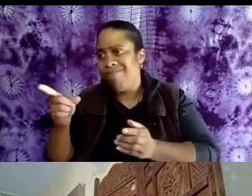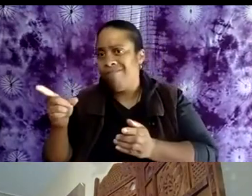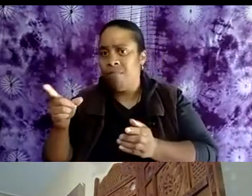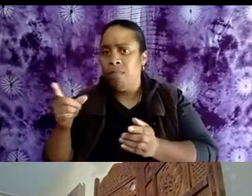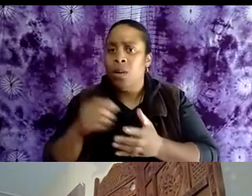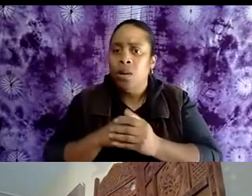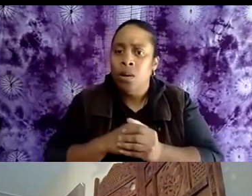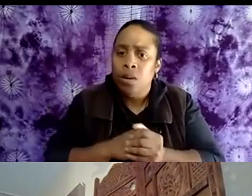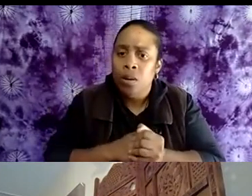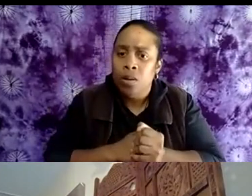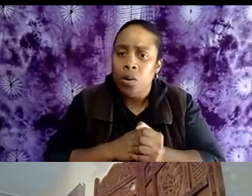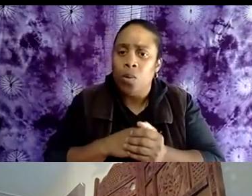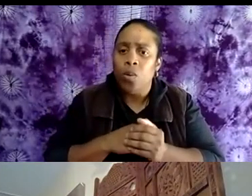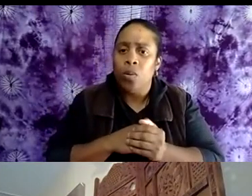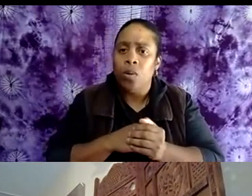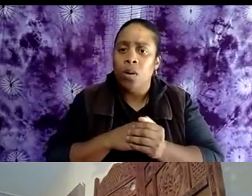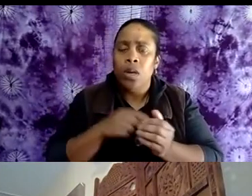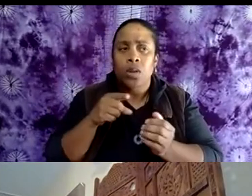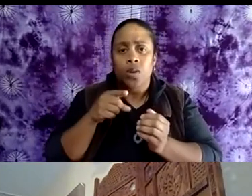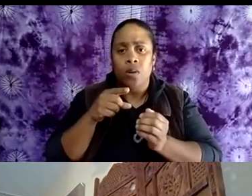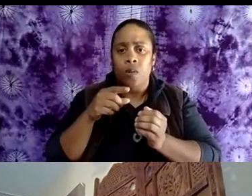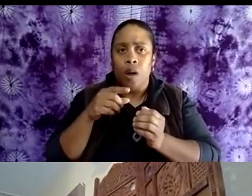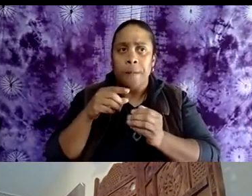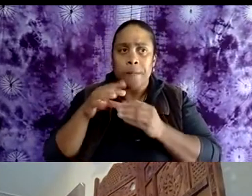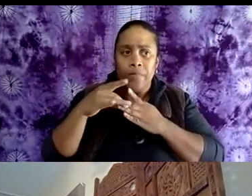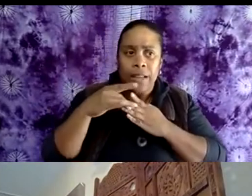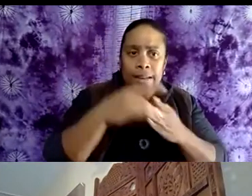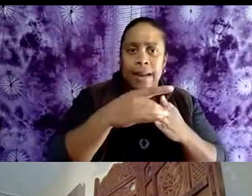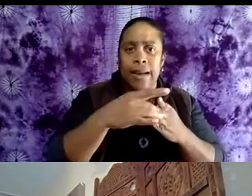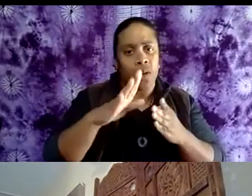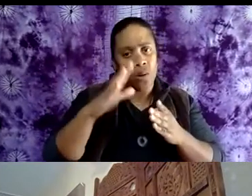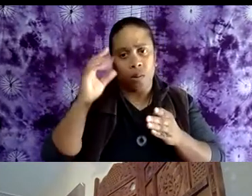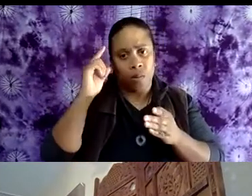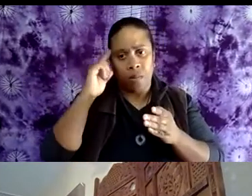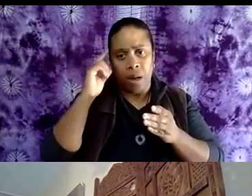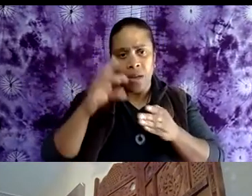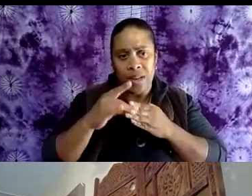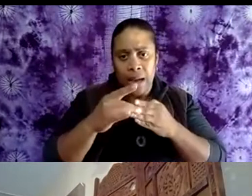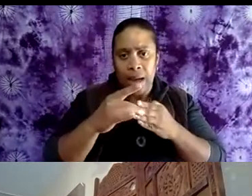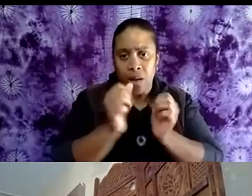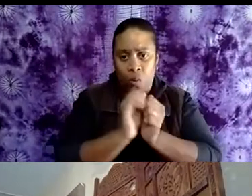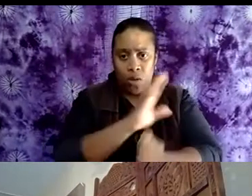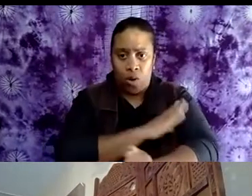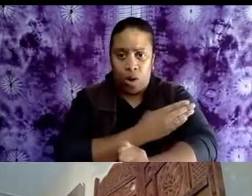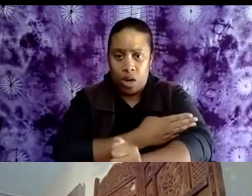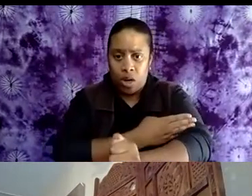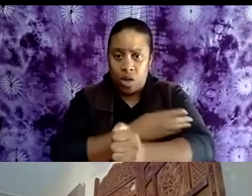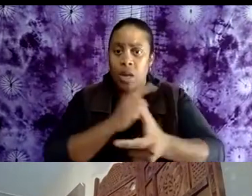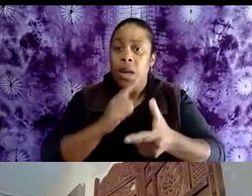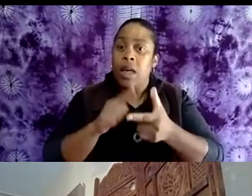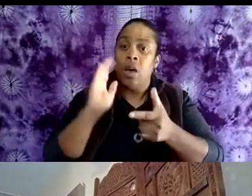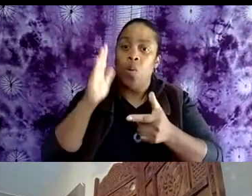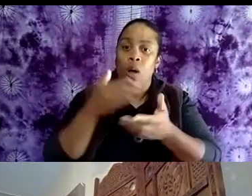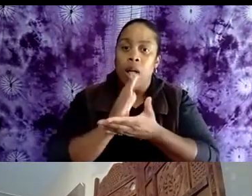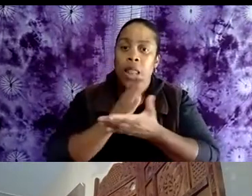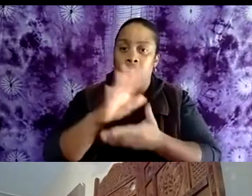forefront of your mind, you are directing yourself towards it. You're feeding whatever it is with your own energy, and then you're going to allow it to really grow and